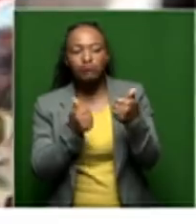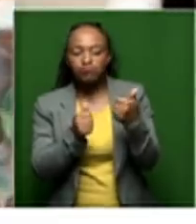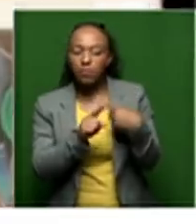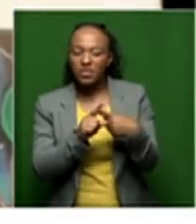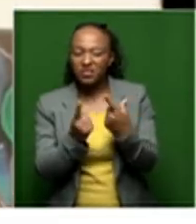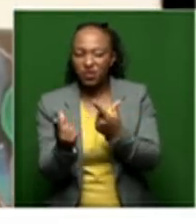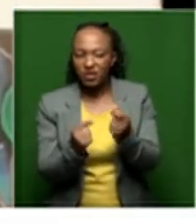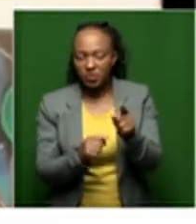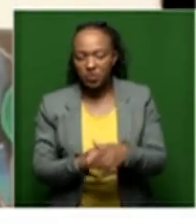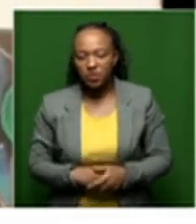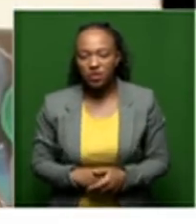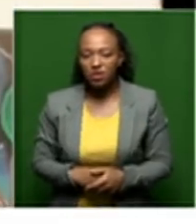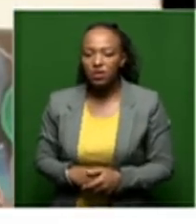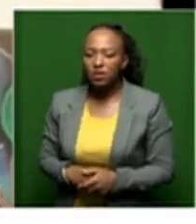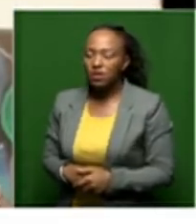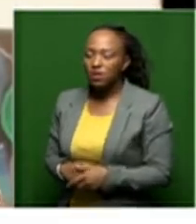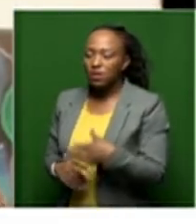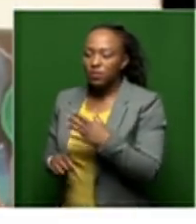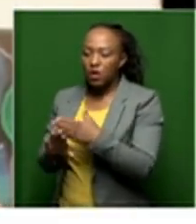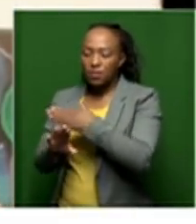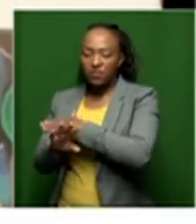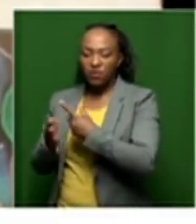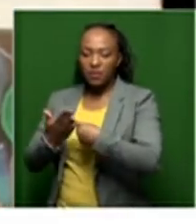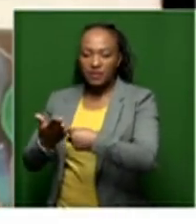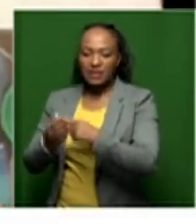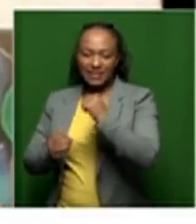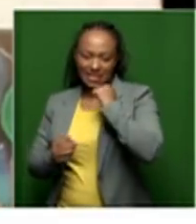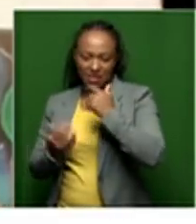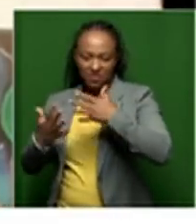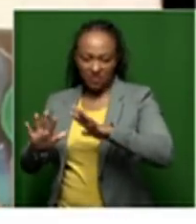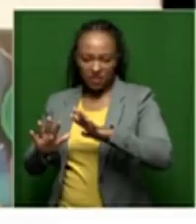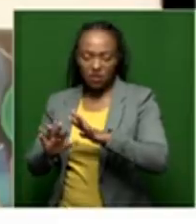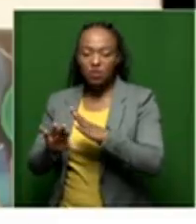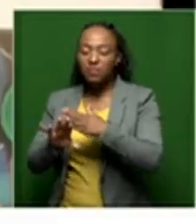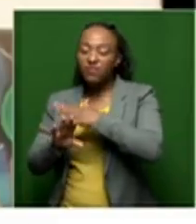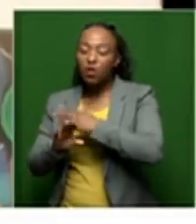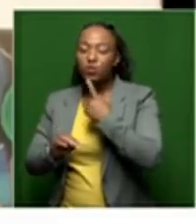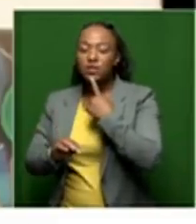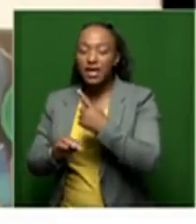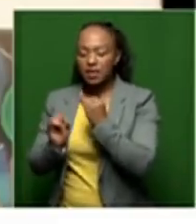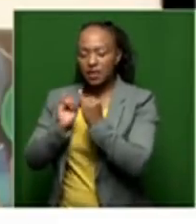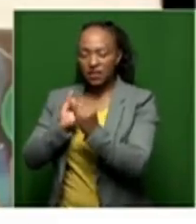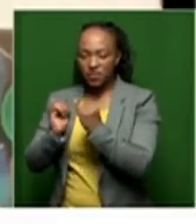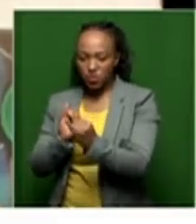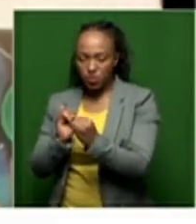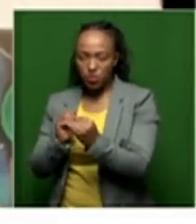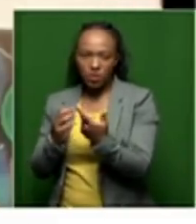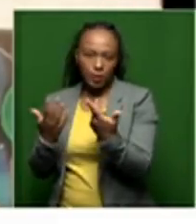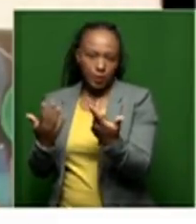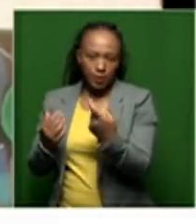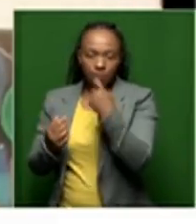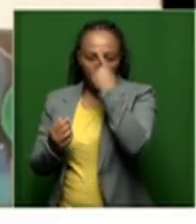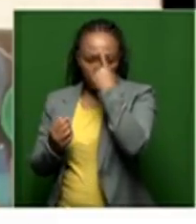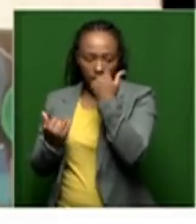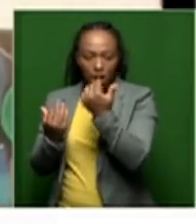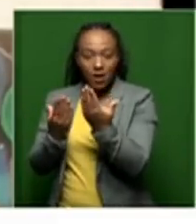want to just get back to some of the things that were discussed yesterday. And as we mentioned at the beginning of this interview, just to think about